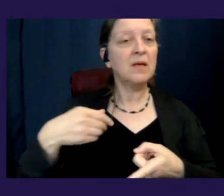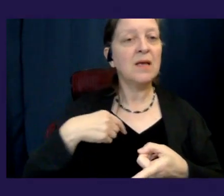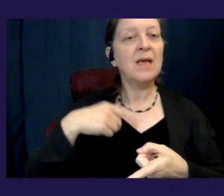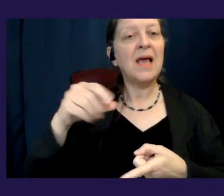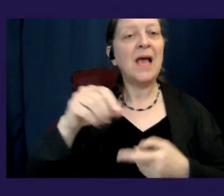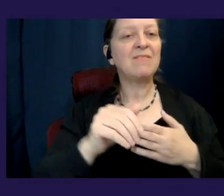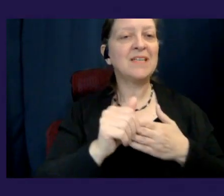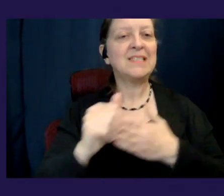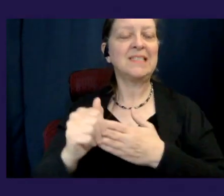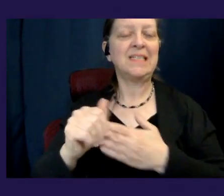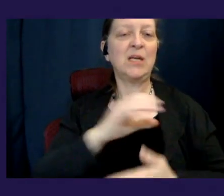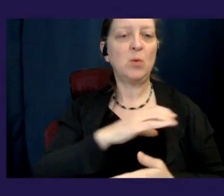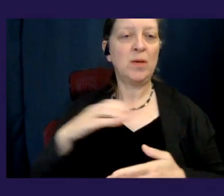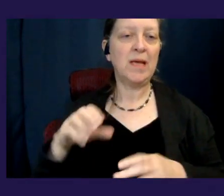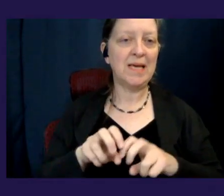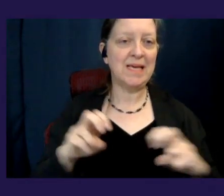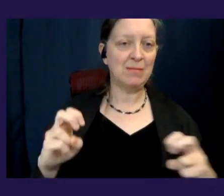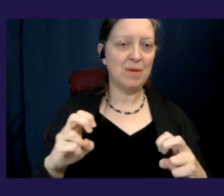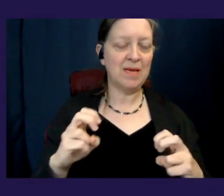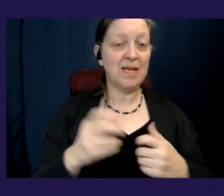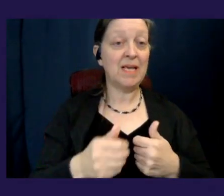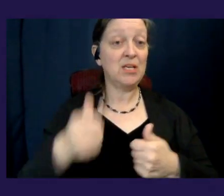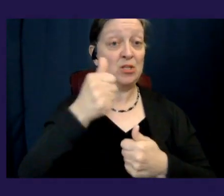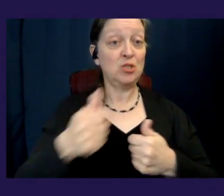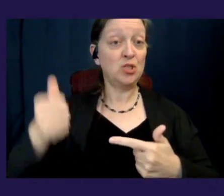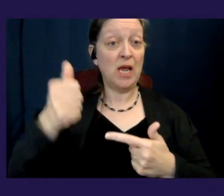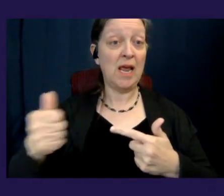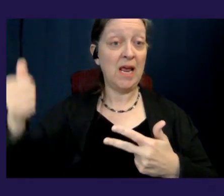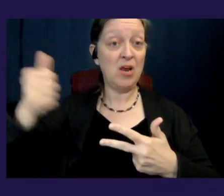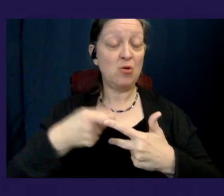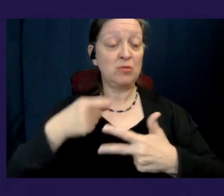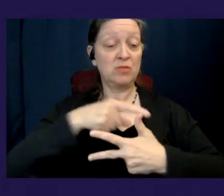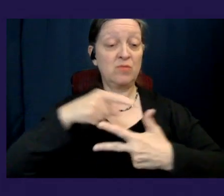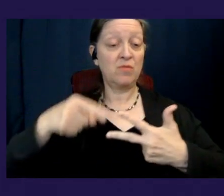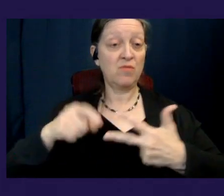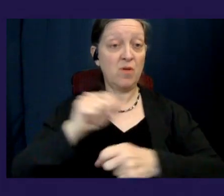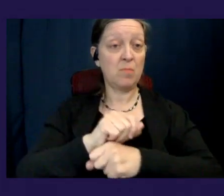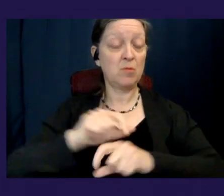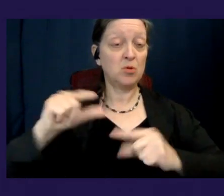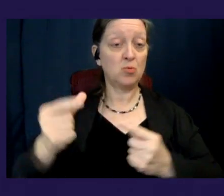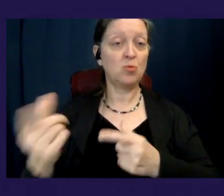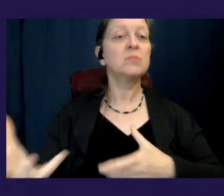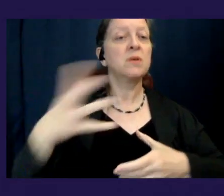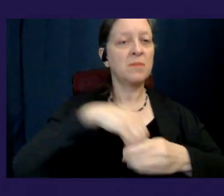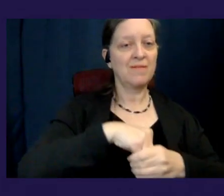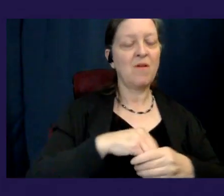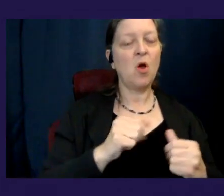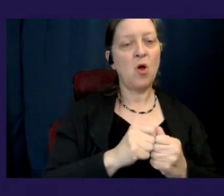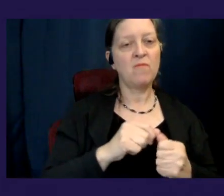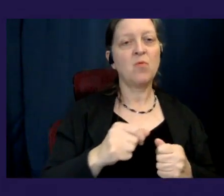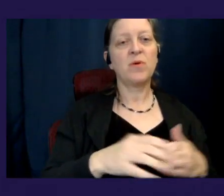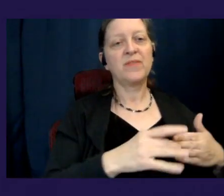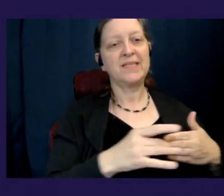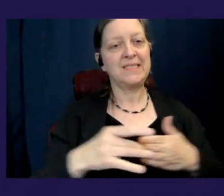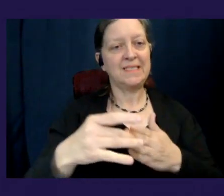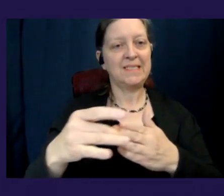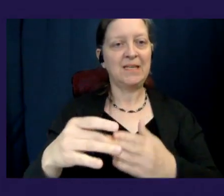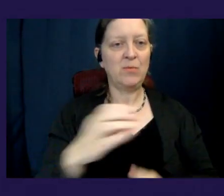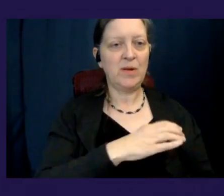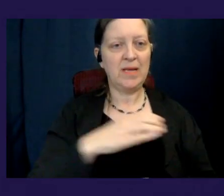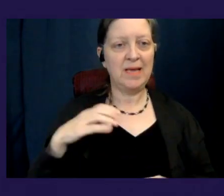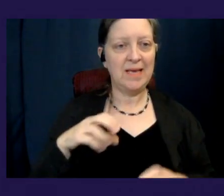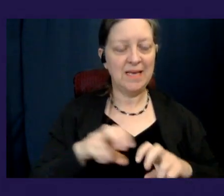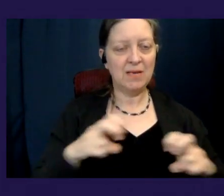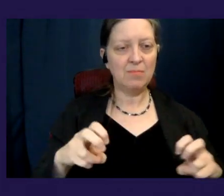And chairs from those 3 external work groups would participate on the steering committee and be able to bring sort of on the ground knowledge